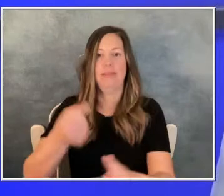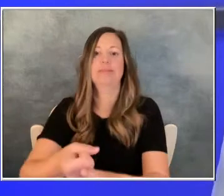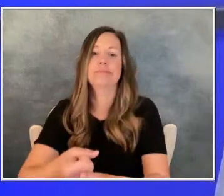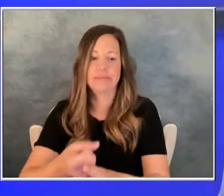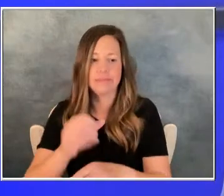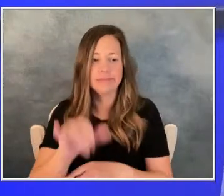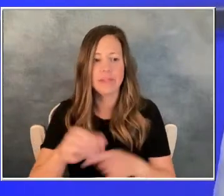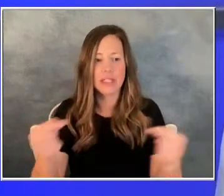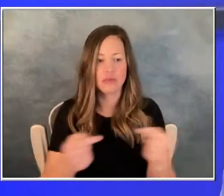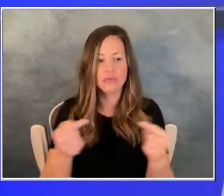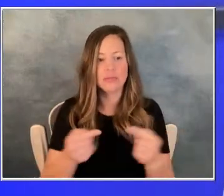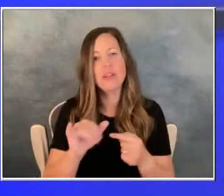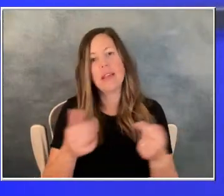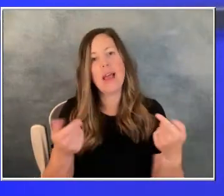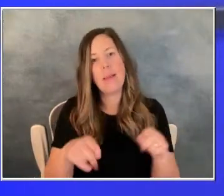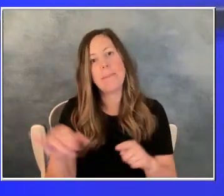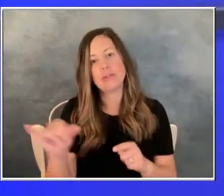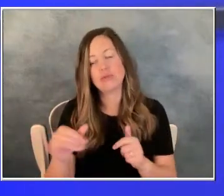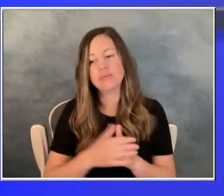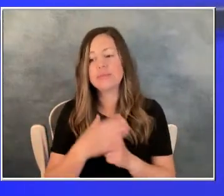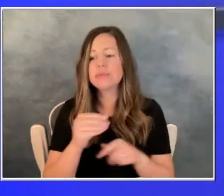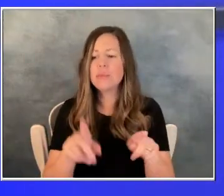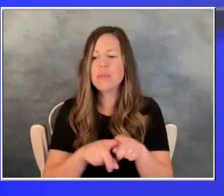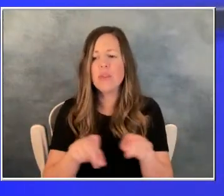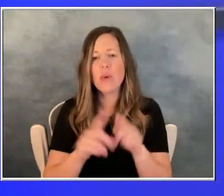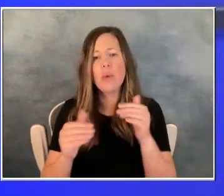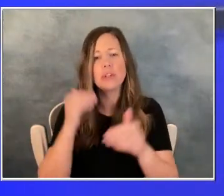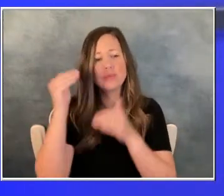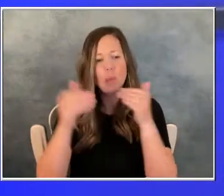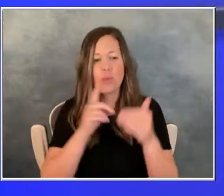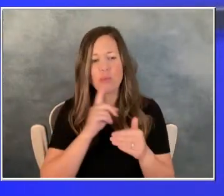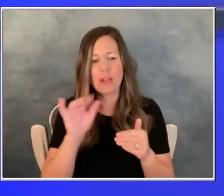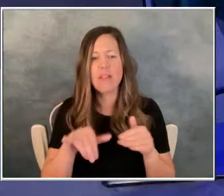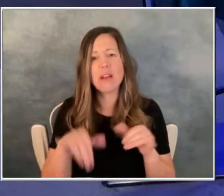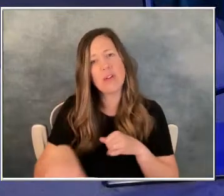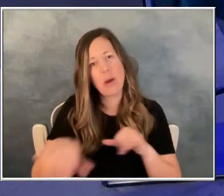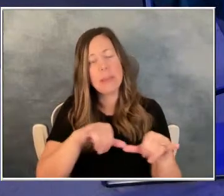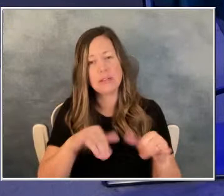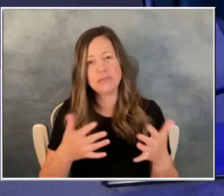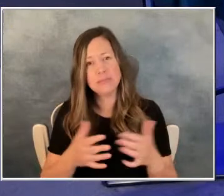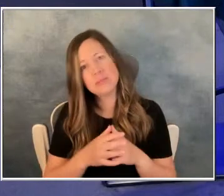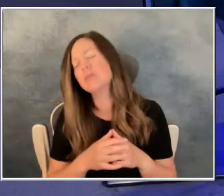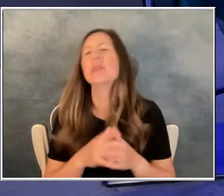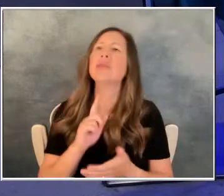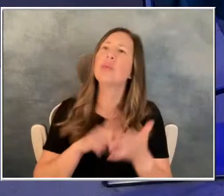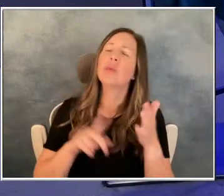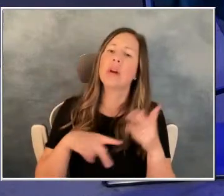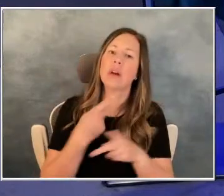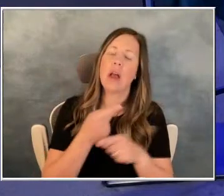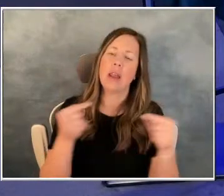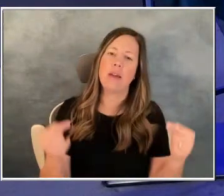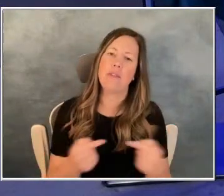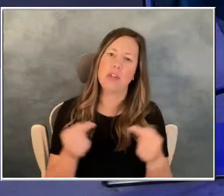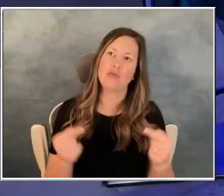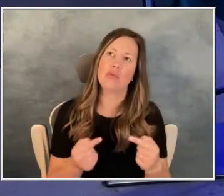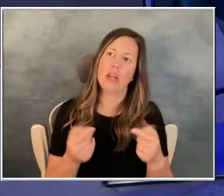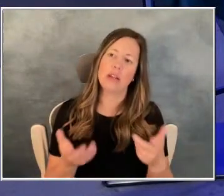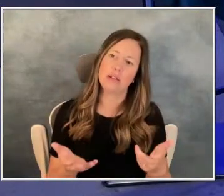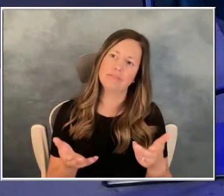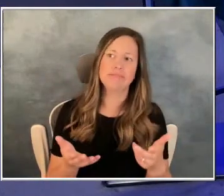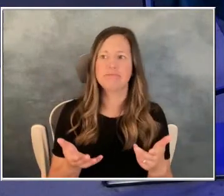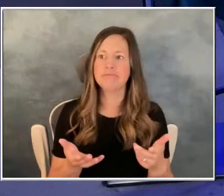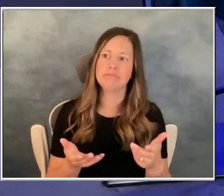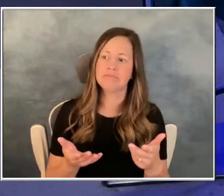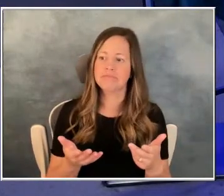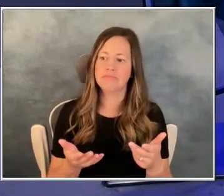too. And adults as a bystander injury is not uncommon. So what kind of injury, Dr. Beaver, would